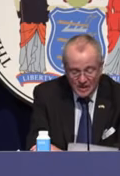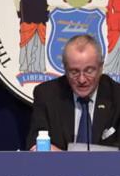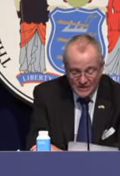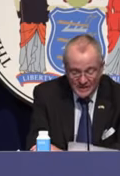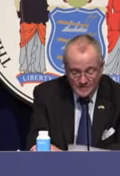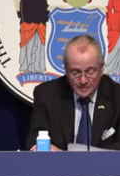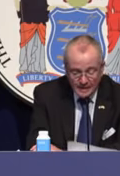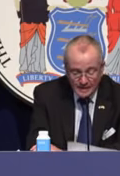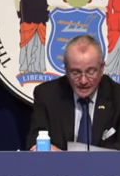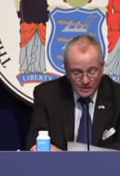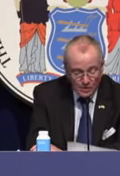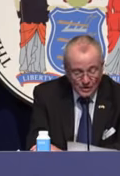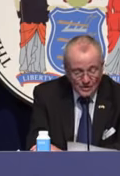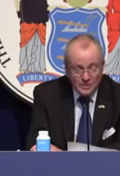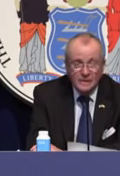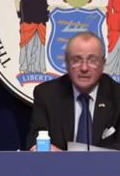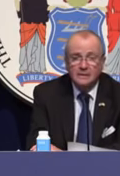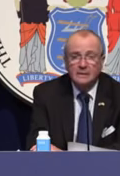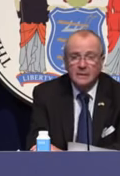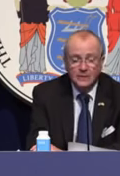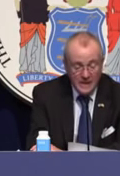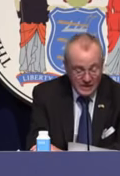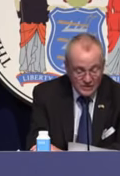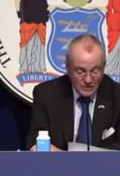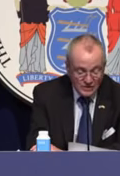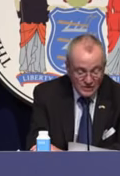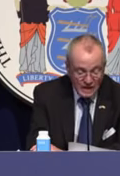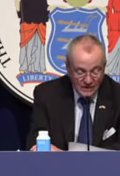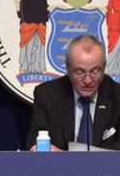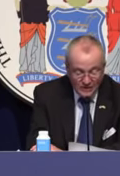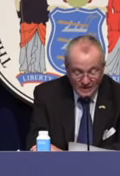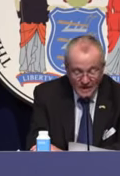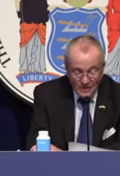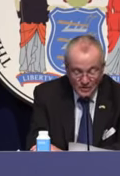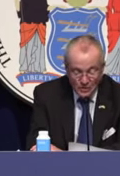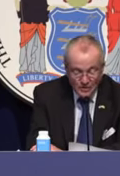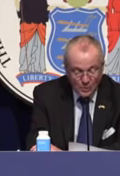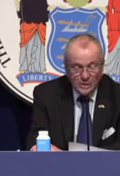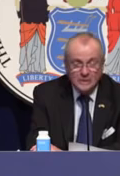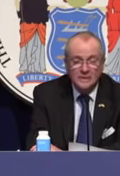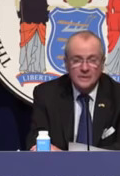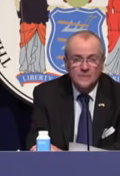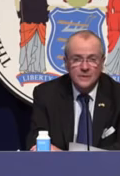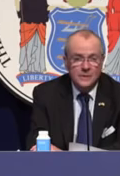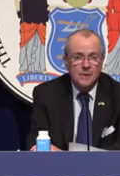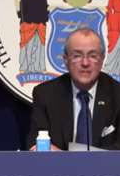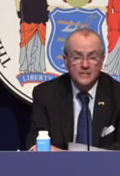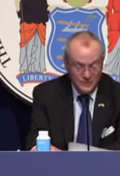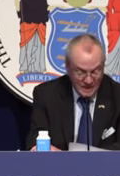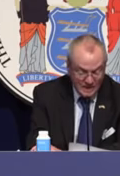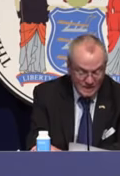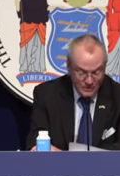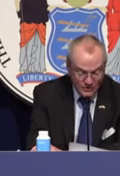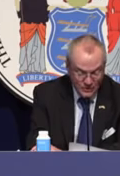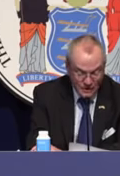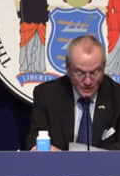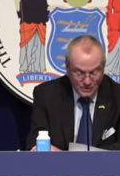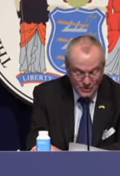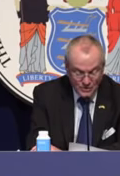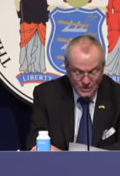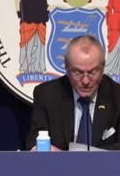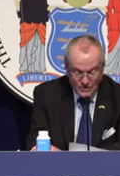with HIV. Dolores was a leader at the Hyacinth AIDS Foundation, where she worked for the past 15